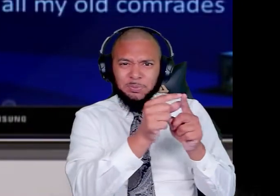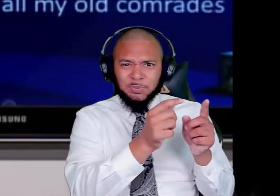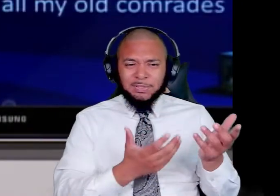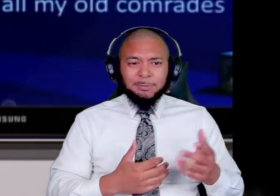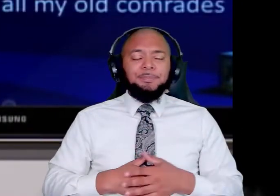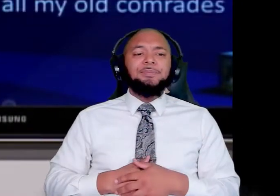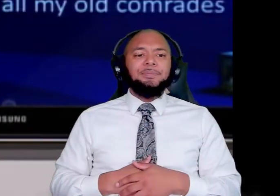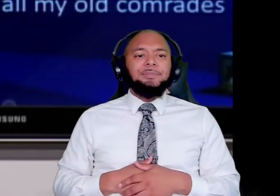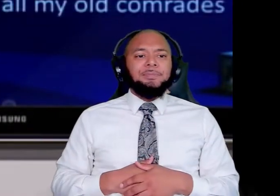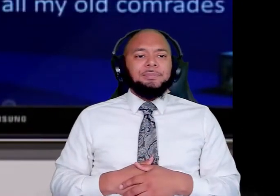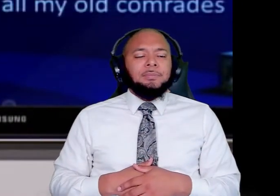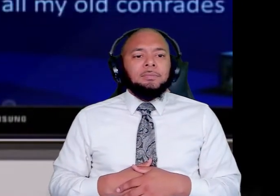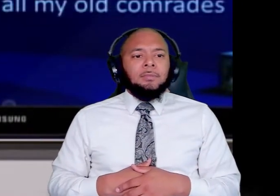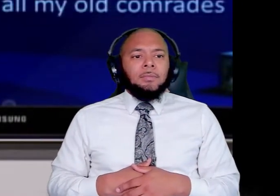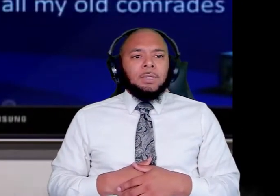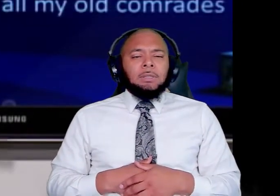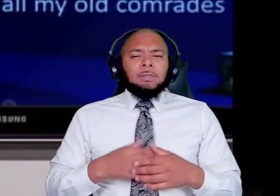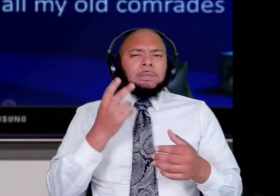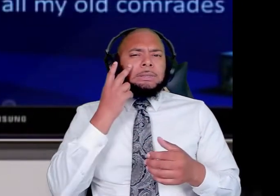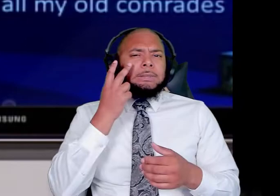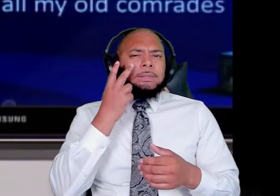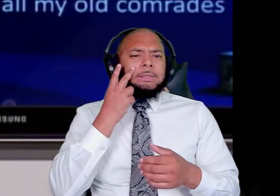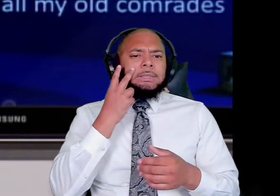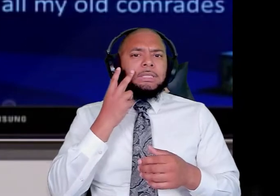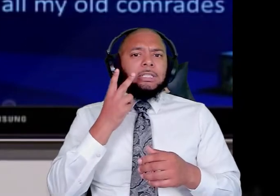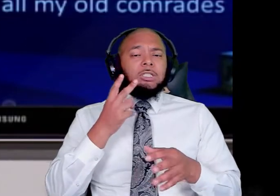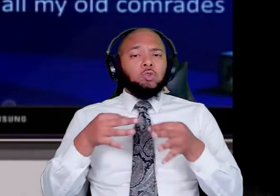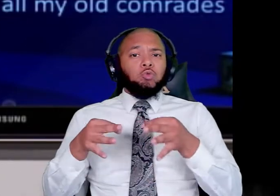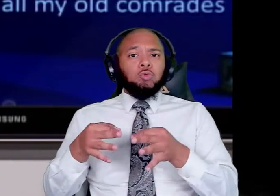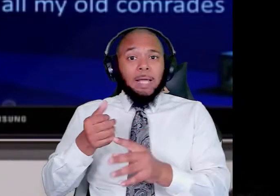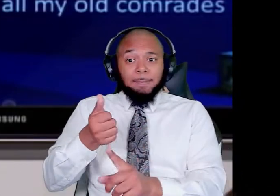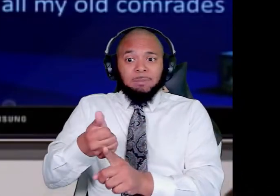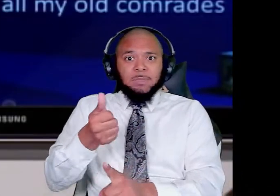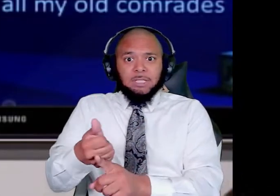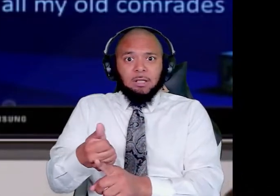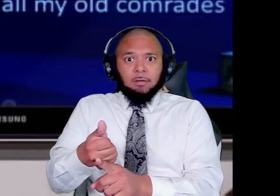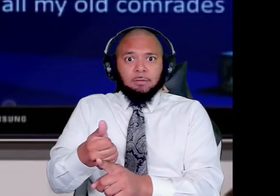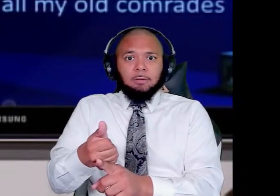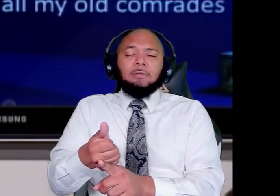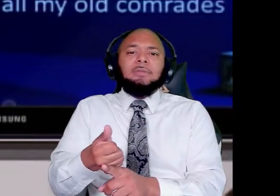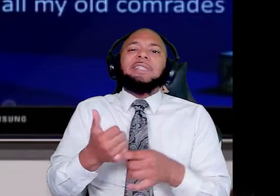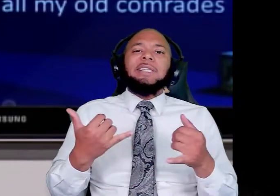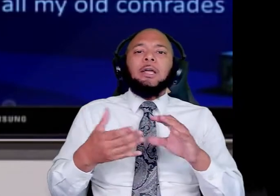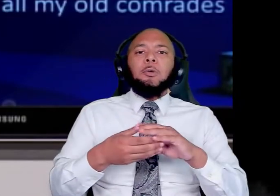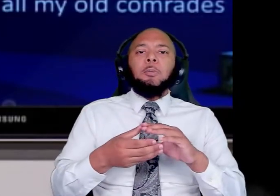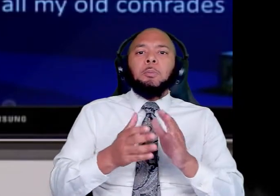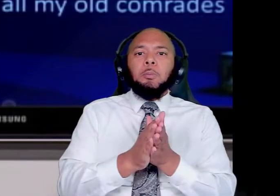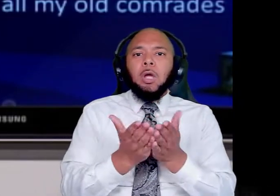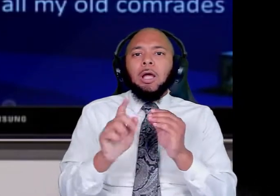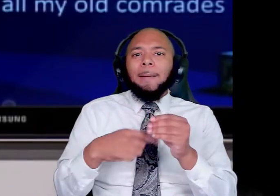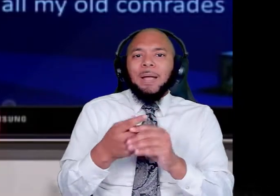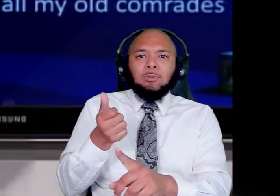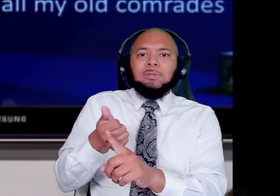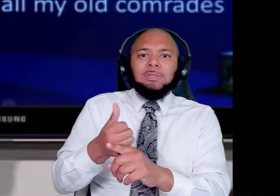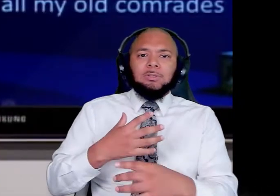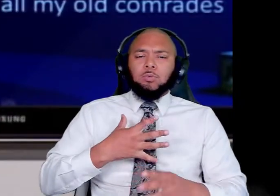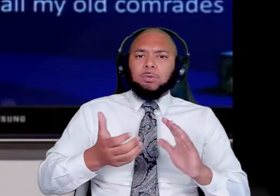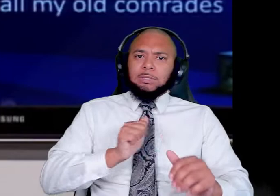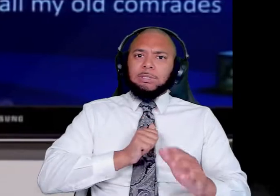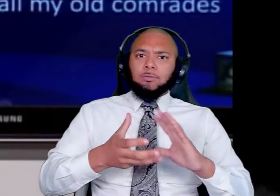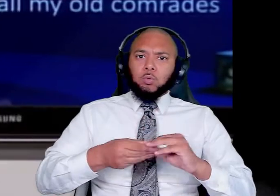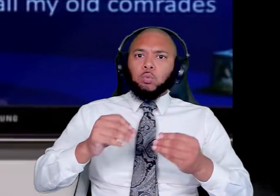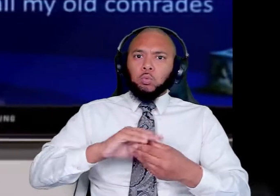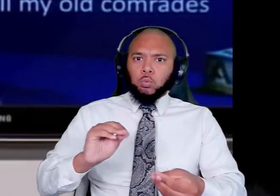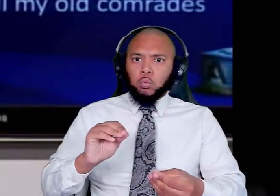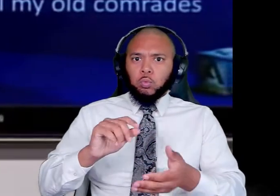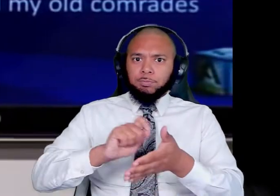Let's listen to how he describes himself. Of course, this is his autobiography, so he's speaking about himself, first